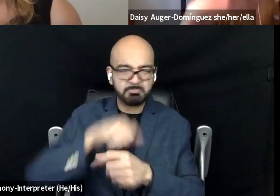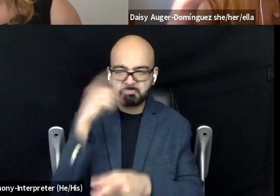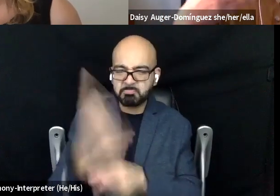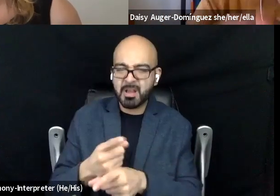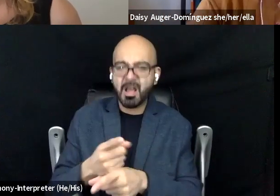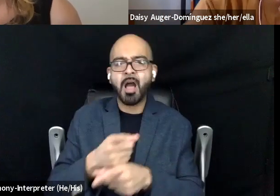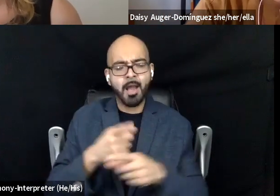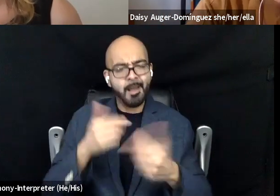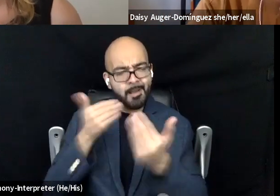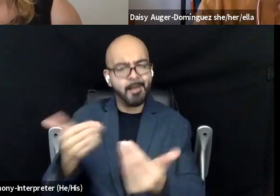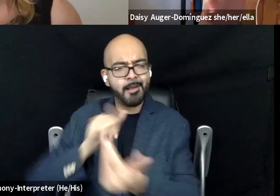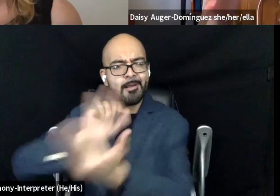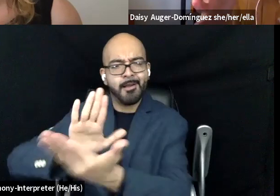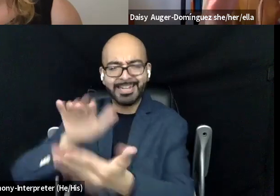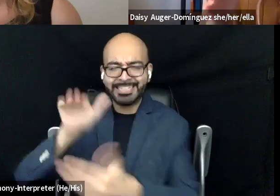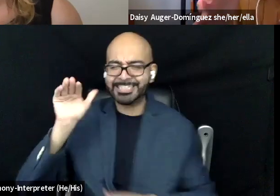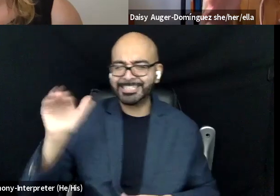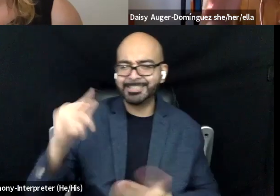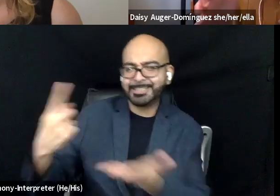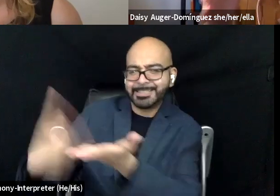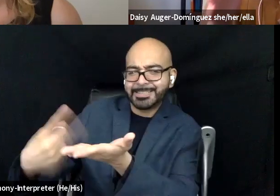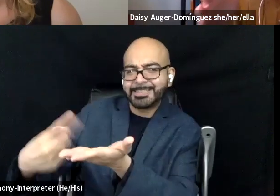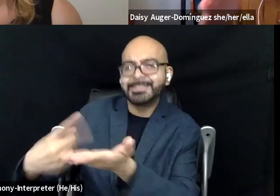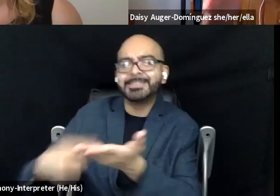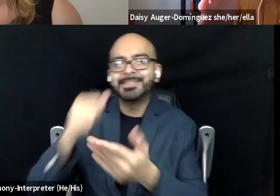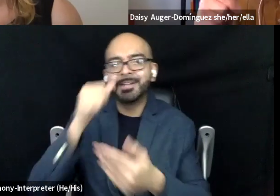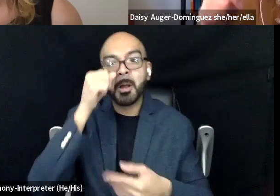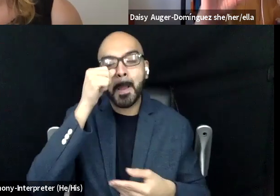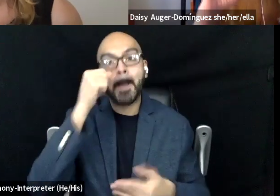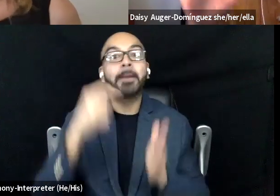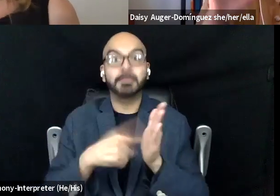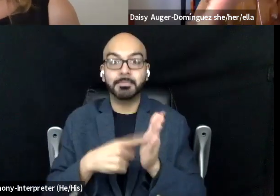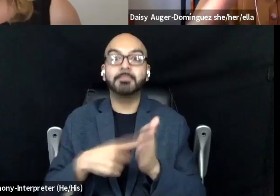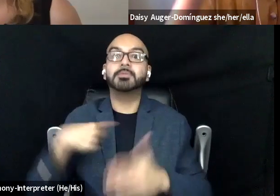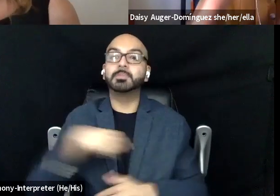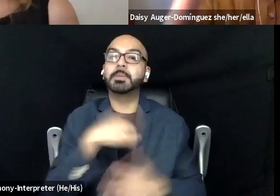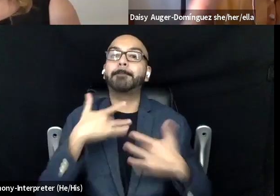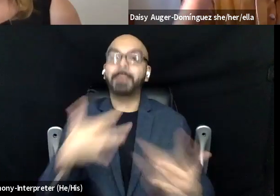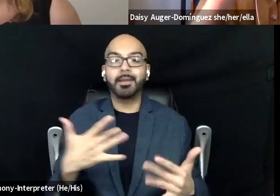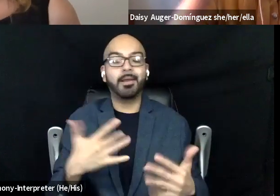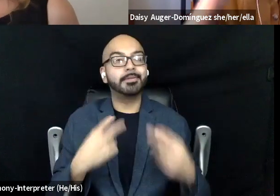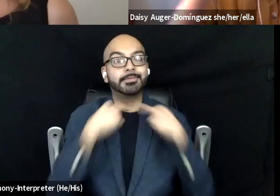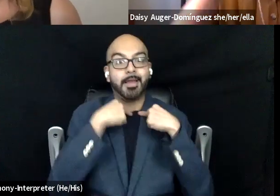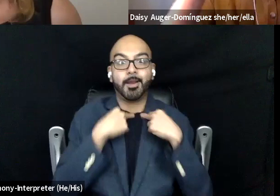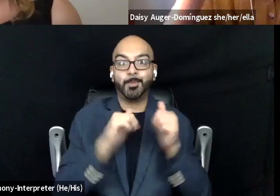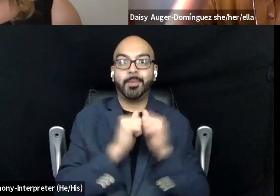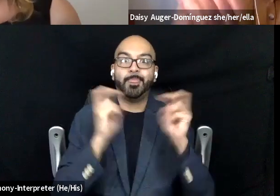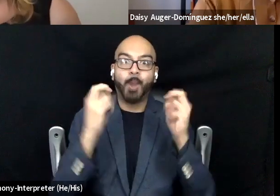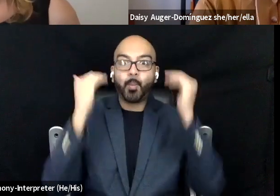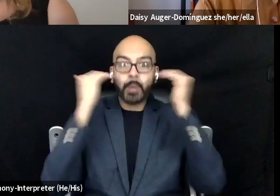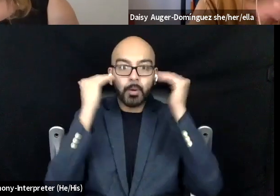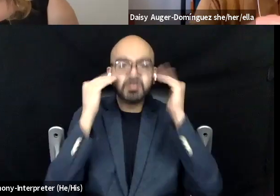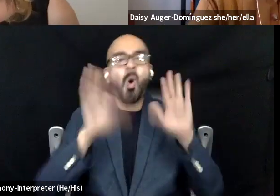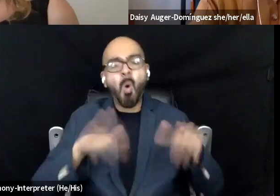in order to be able to take the action. And I think we get stuck in the awareness piece of surface awareness. Like, I know